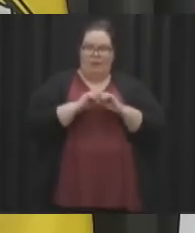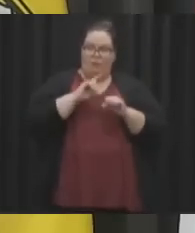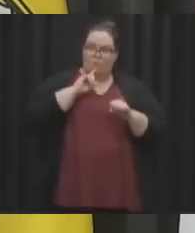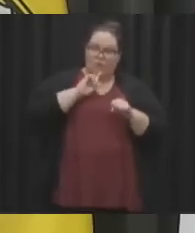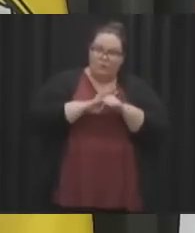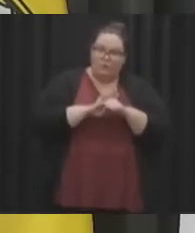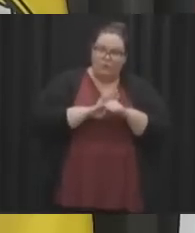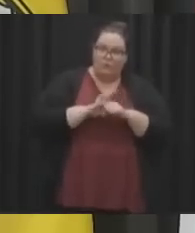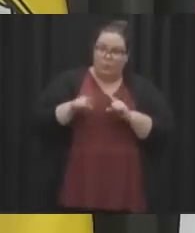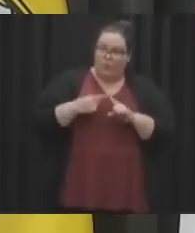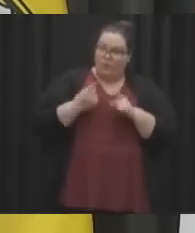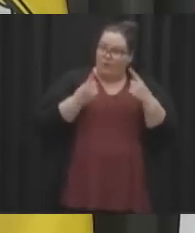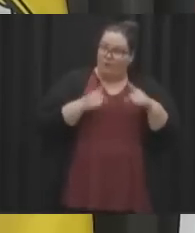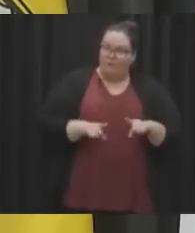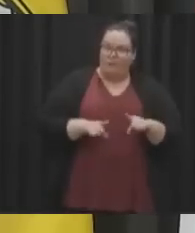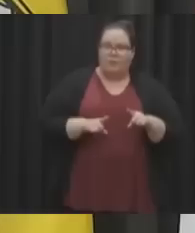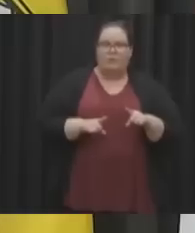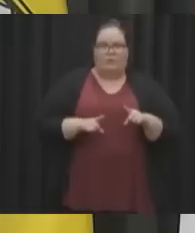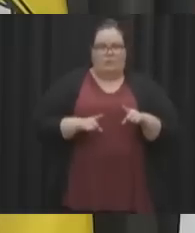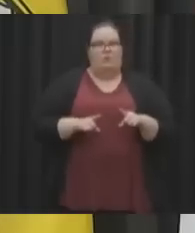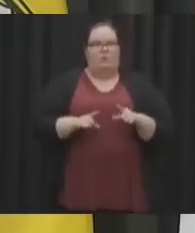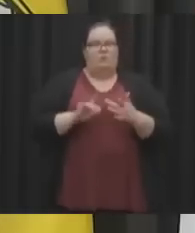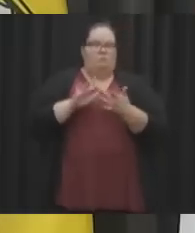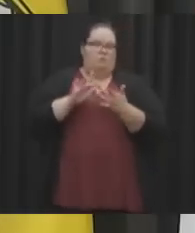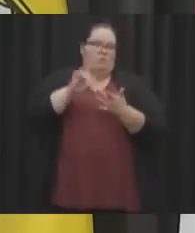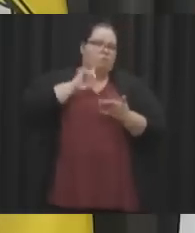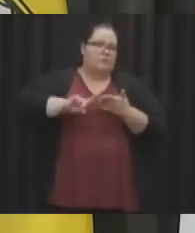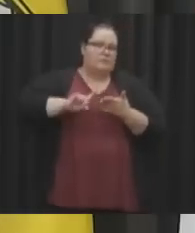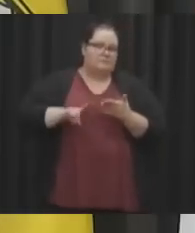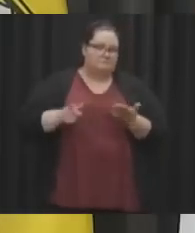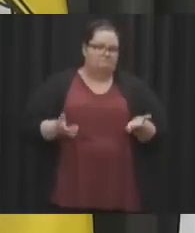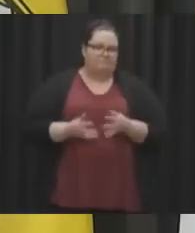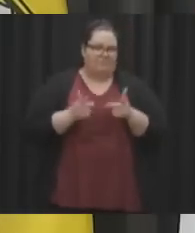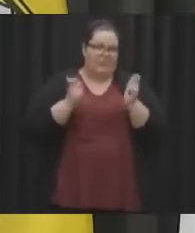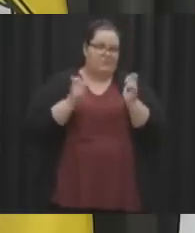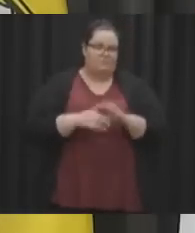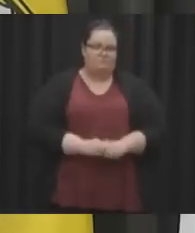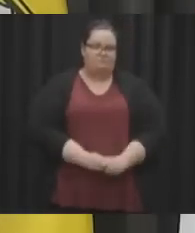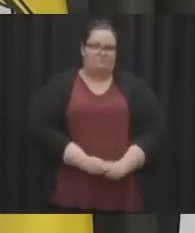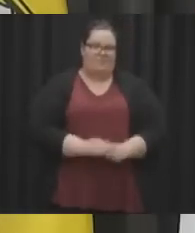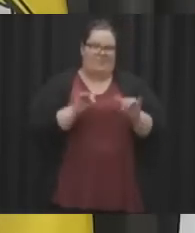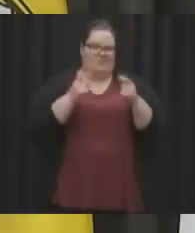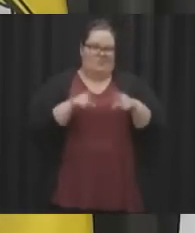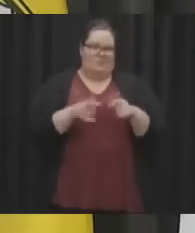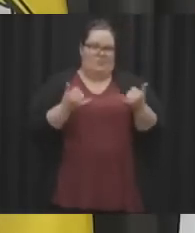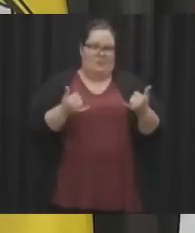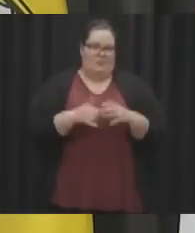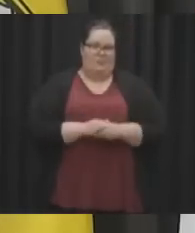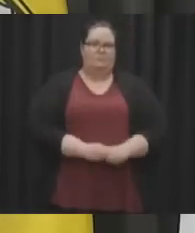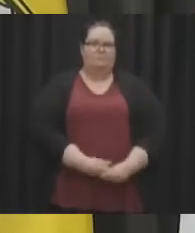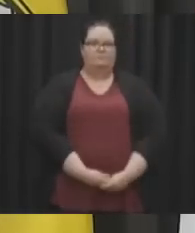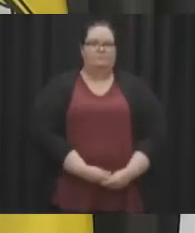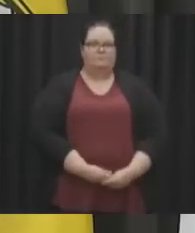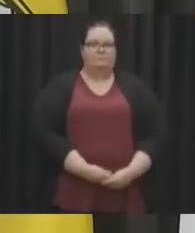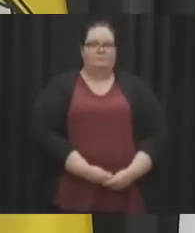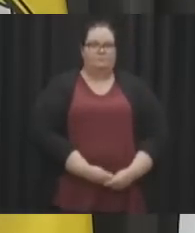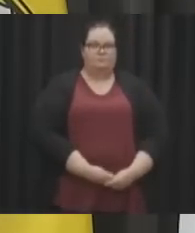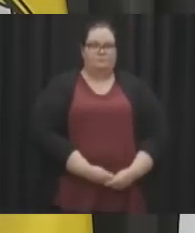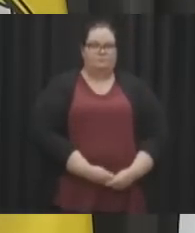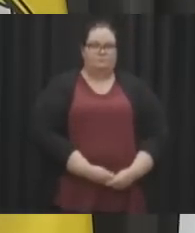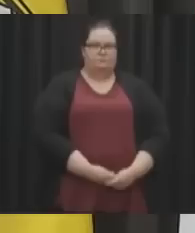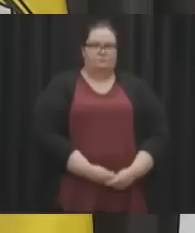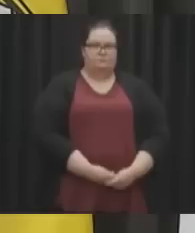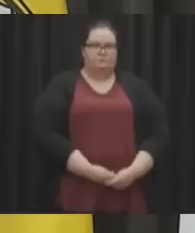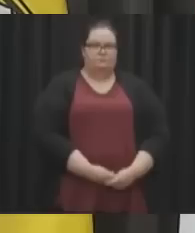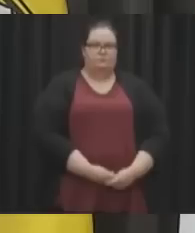individus, mais aussi parce que on veut pas ajouter aux informations qui n'ajoutent rien aux tâches de Dr. Russell et son équipe pour combattre